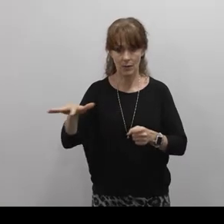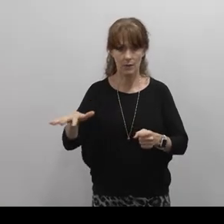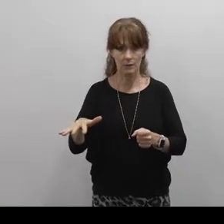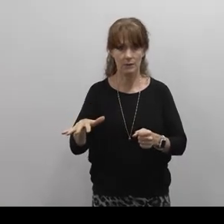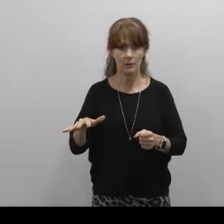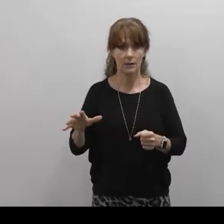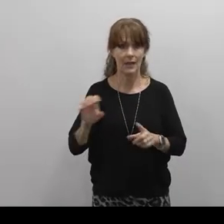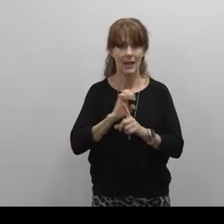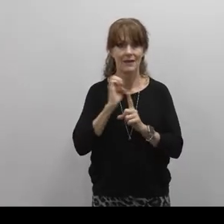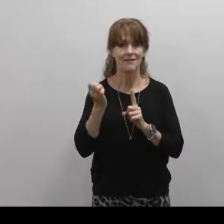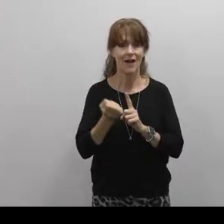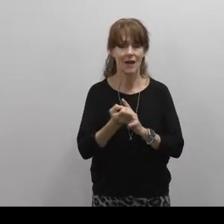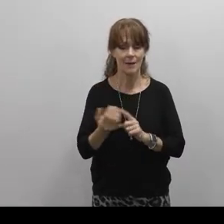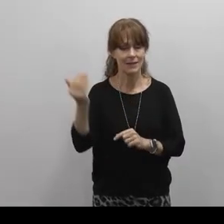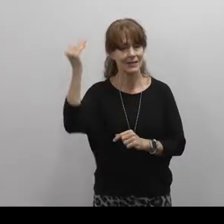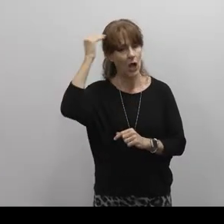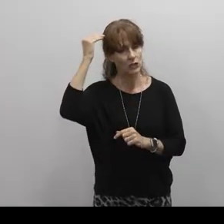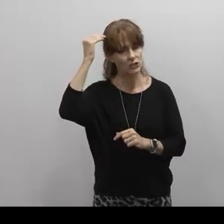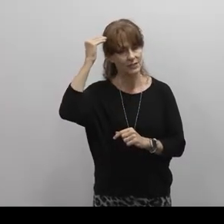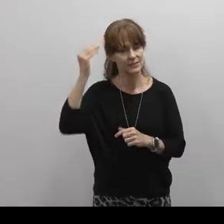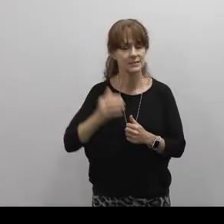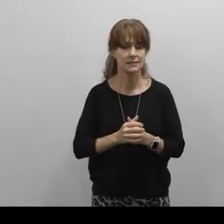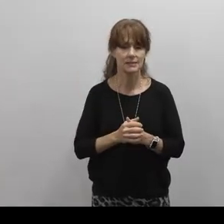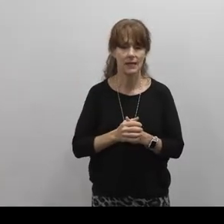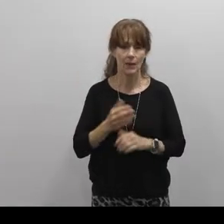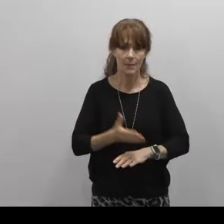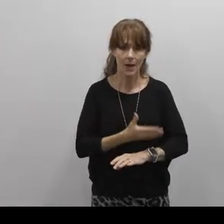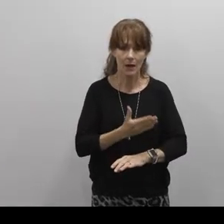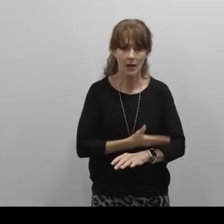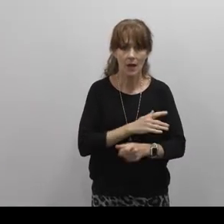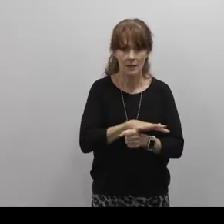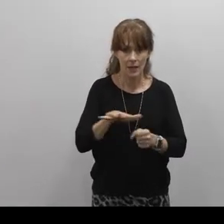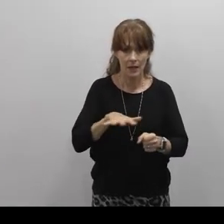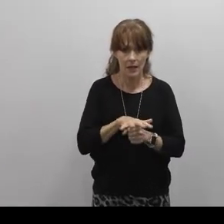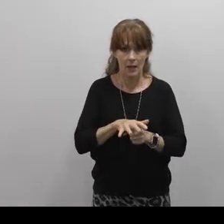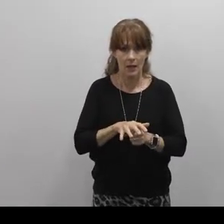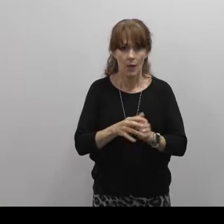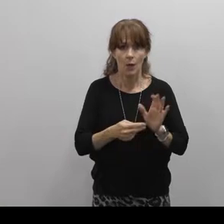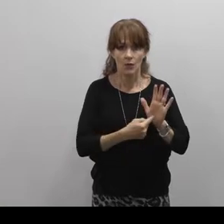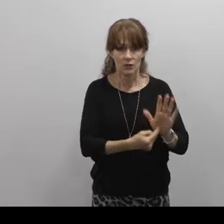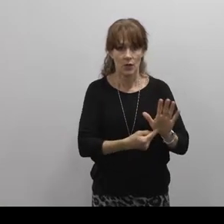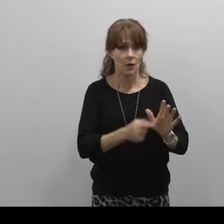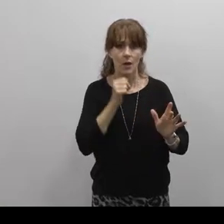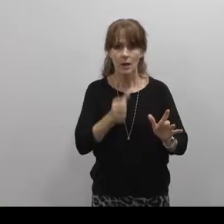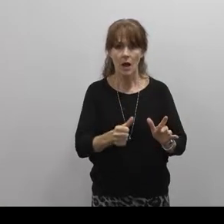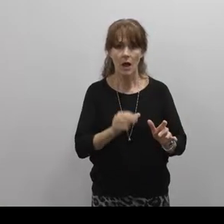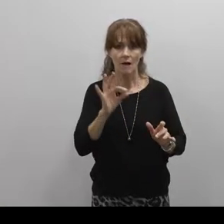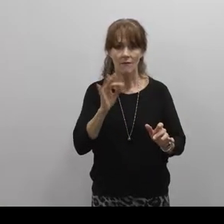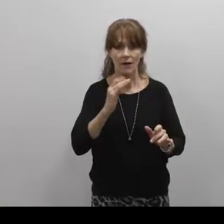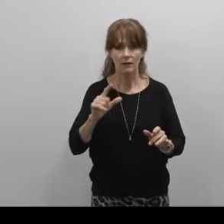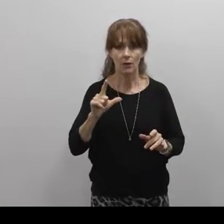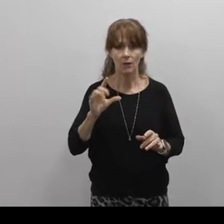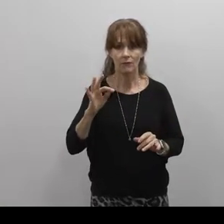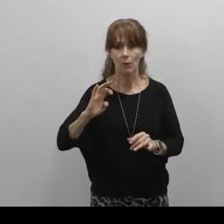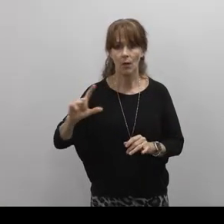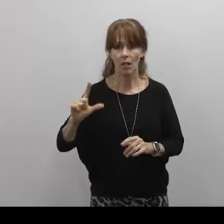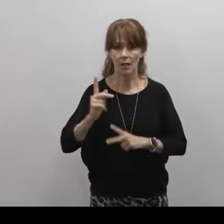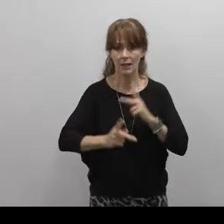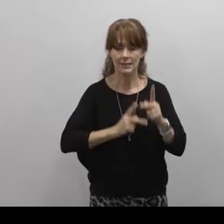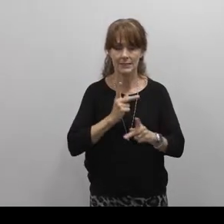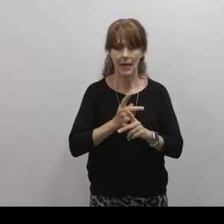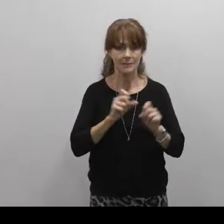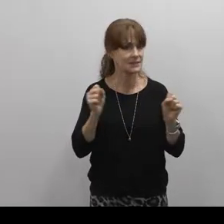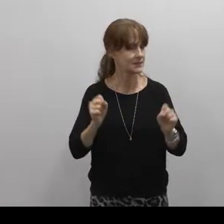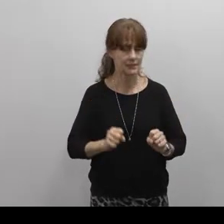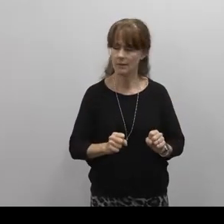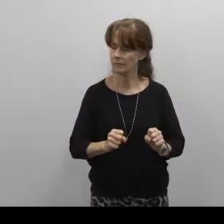going to be environmentally conscious. As we renovate and modernize spaces, we highlighted how we're not going to go with fossil fuel type